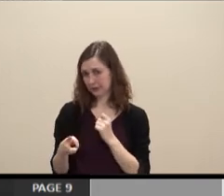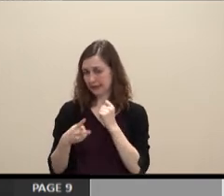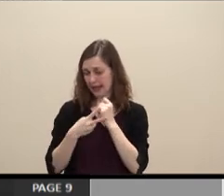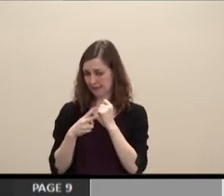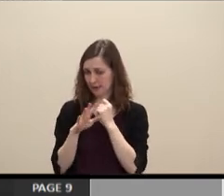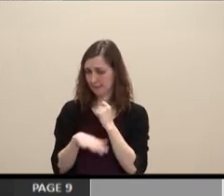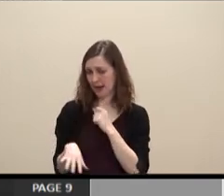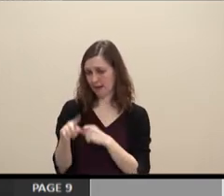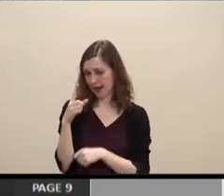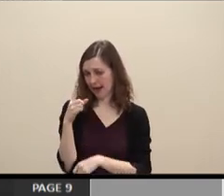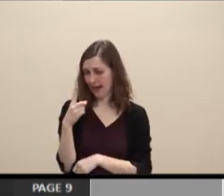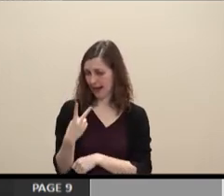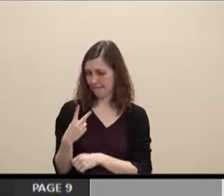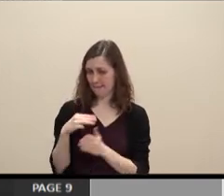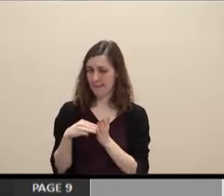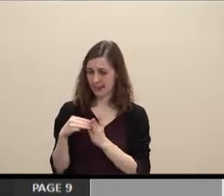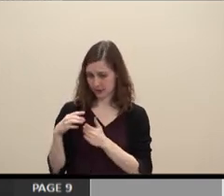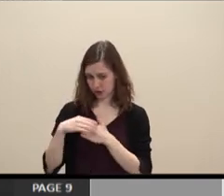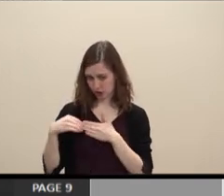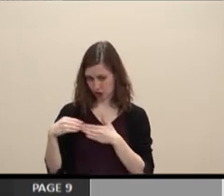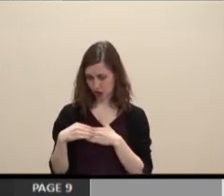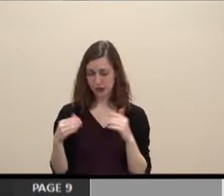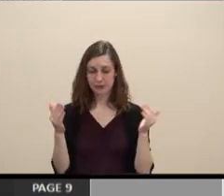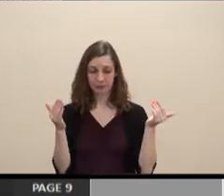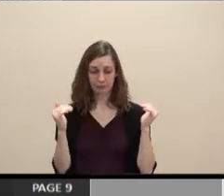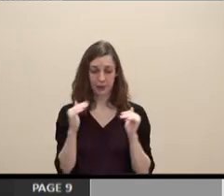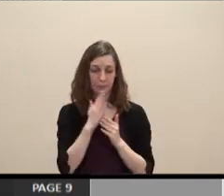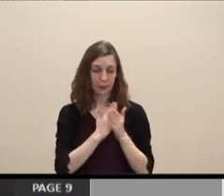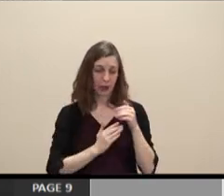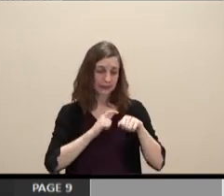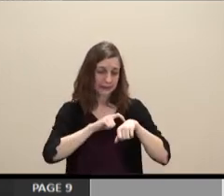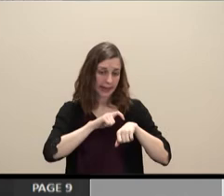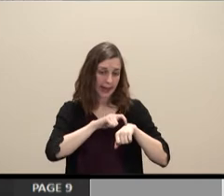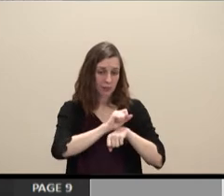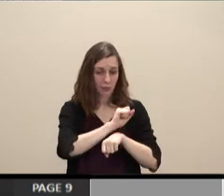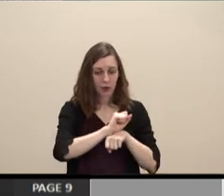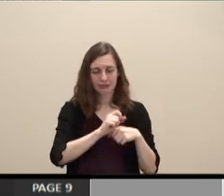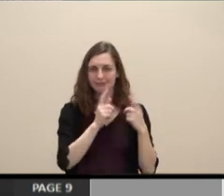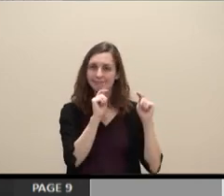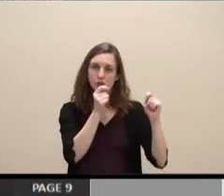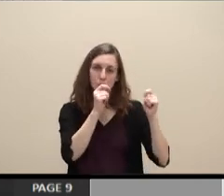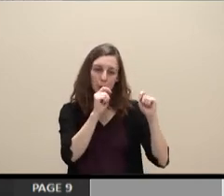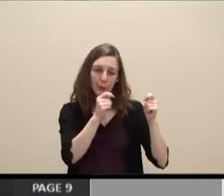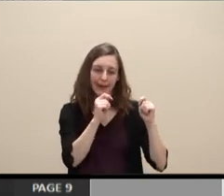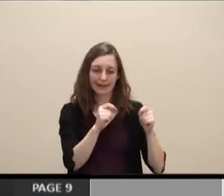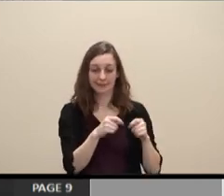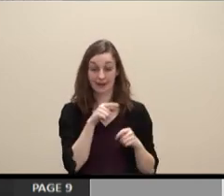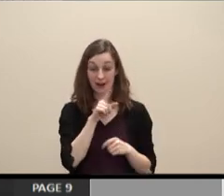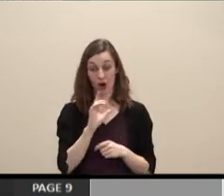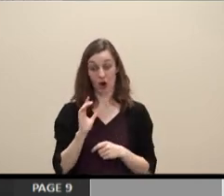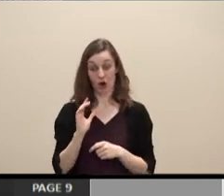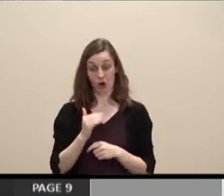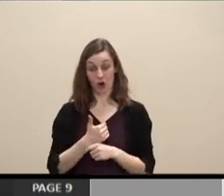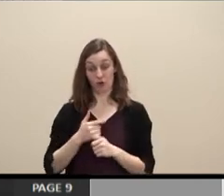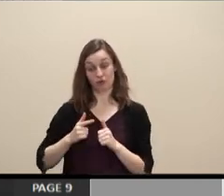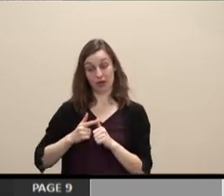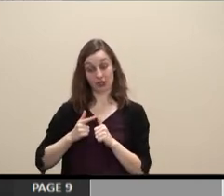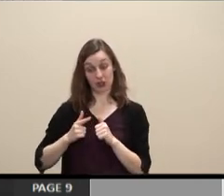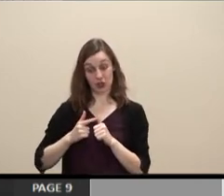saved about $500,000 there. Part-time personnel and tutoring from the original budget, about